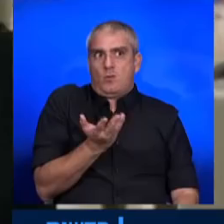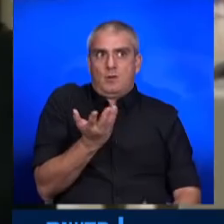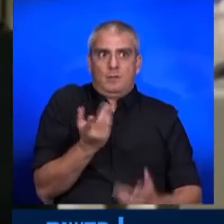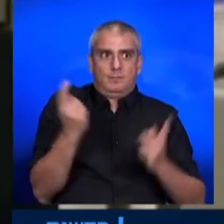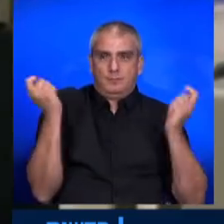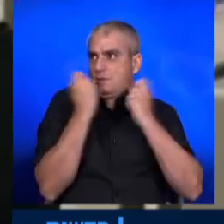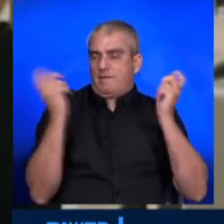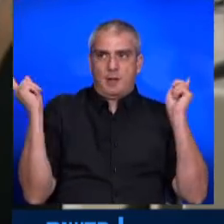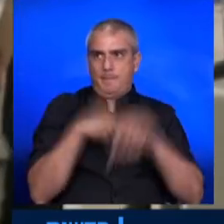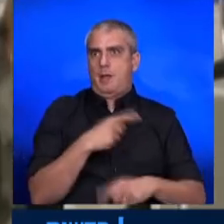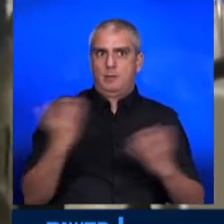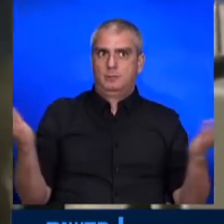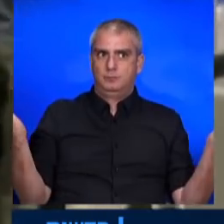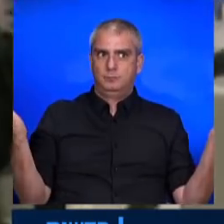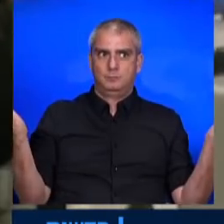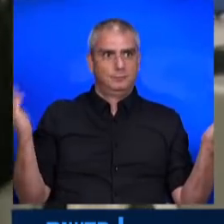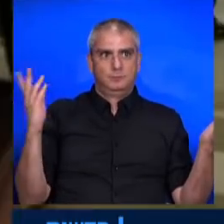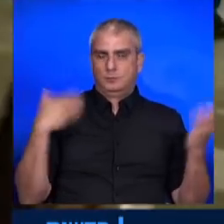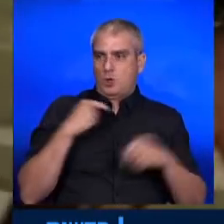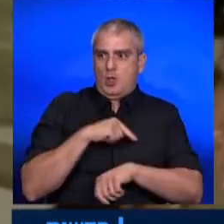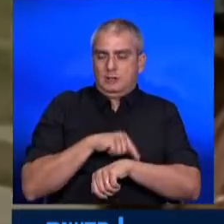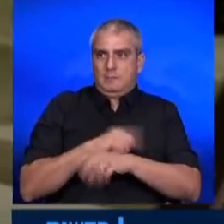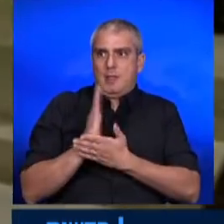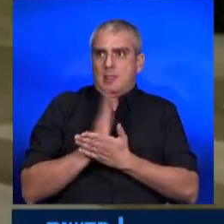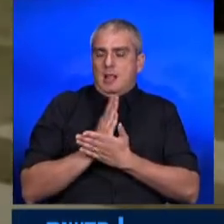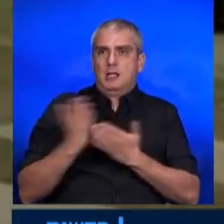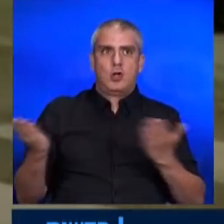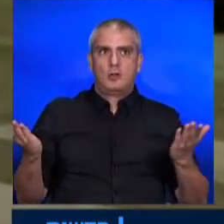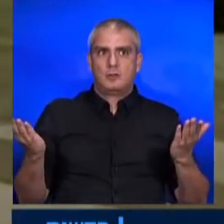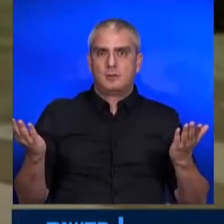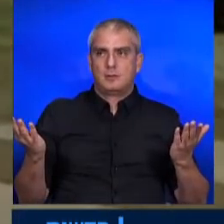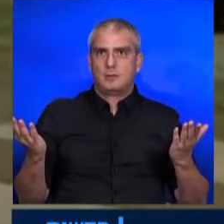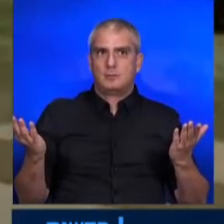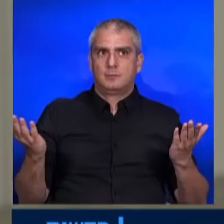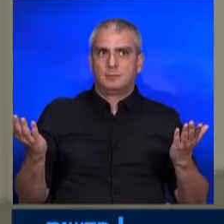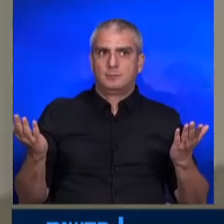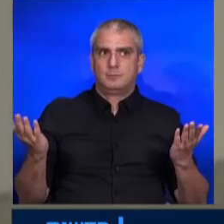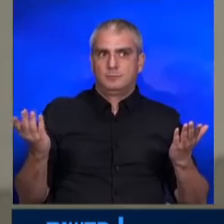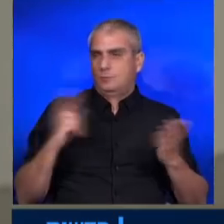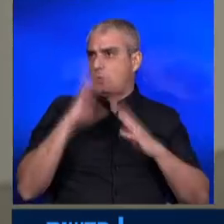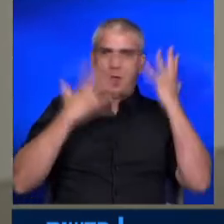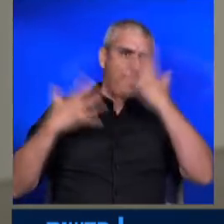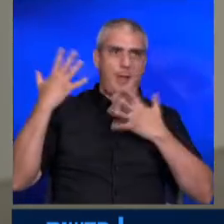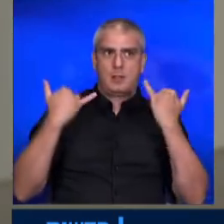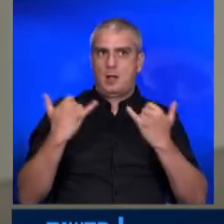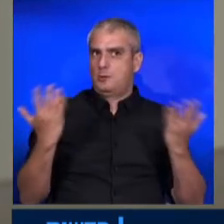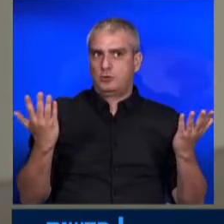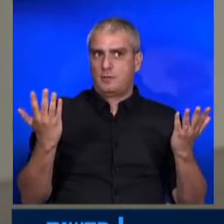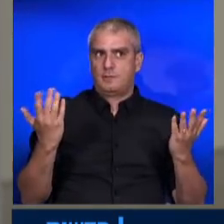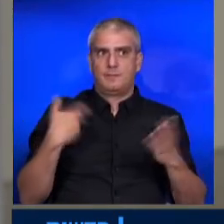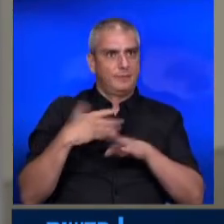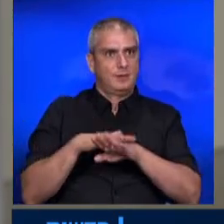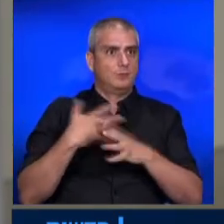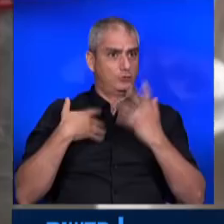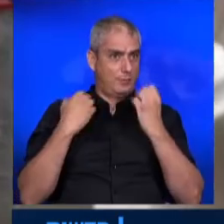sudden. It's not given people much time to prepare. So everyone's now panicking. It actually feels safer in Spain than what it did